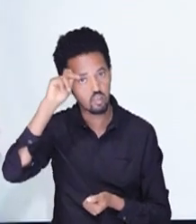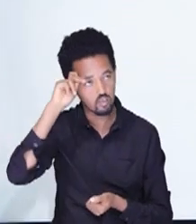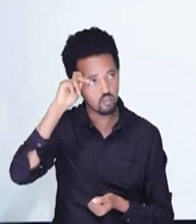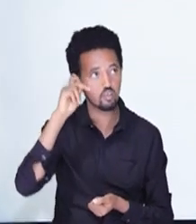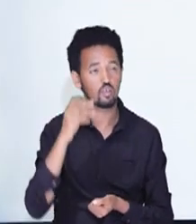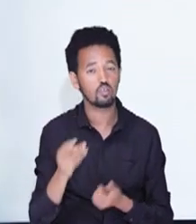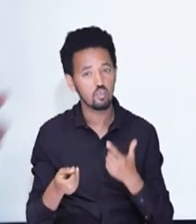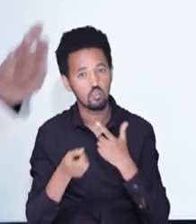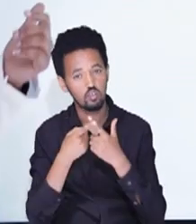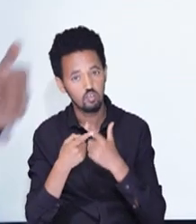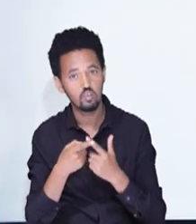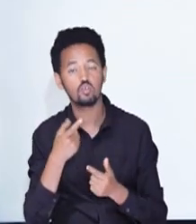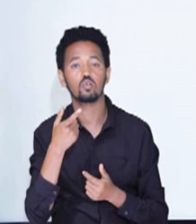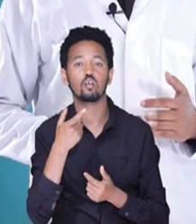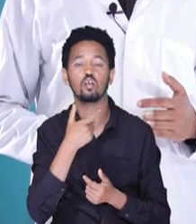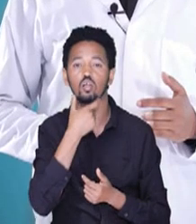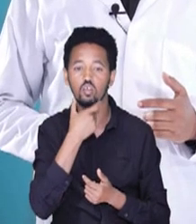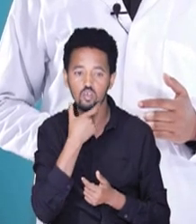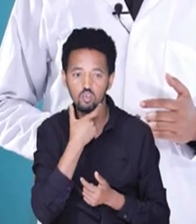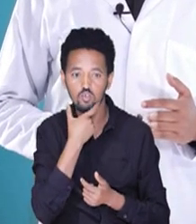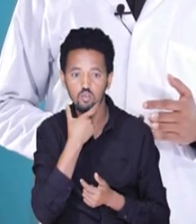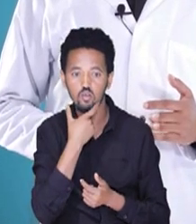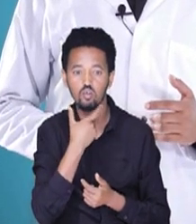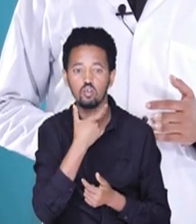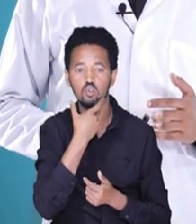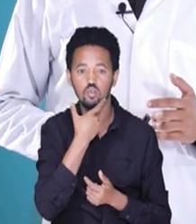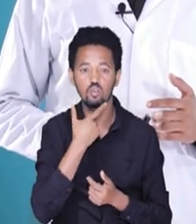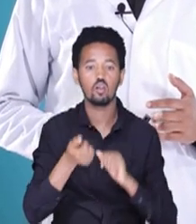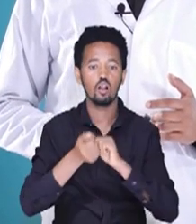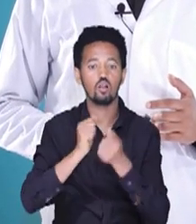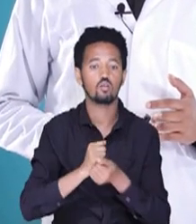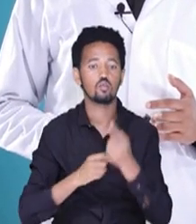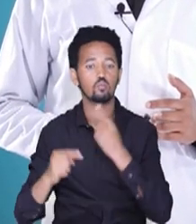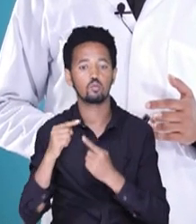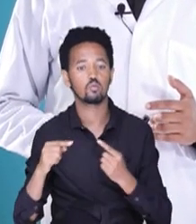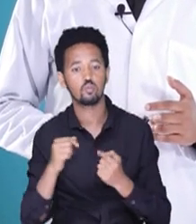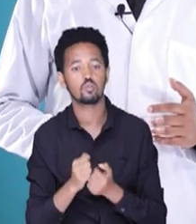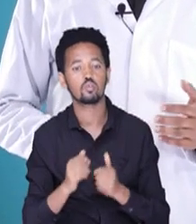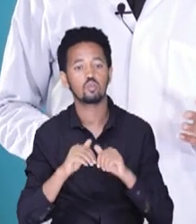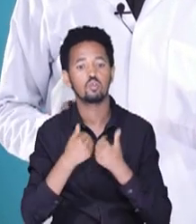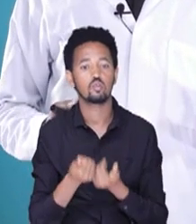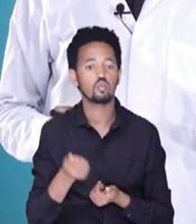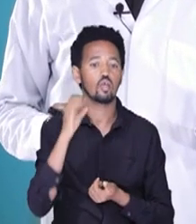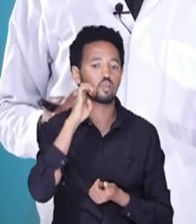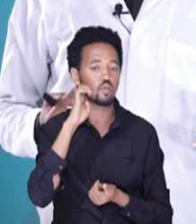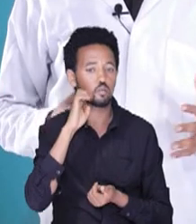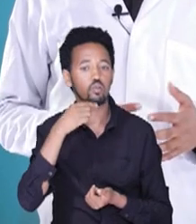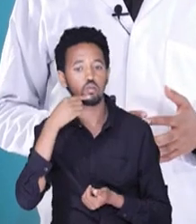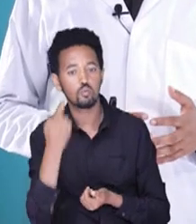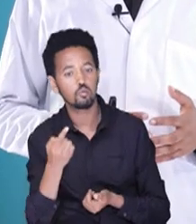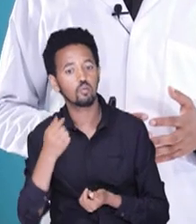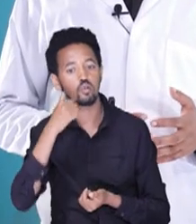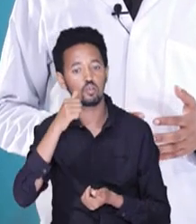Qing Dynasty. Second one, the English Revolution, the beginning of English Revolution, the days of